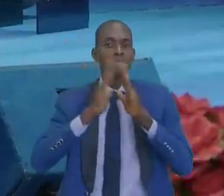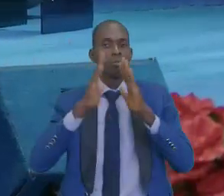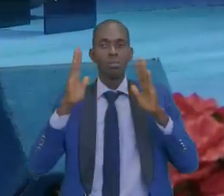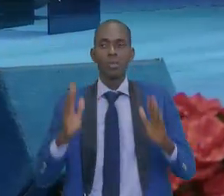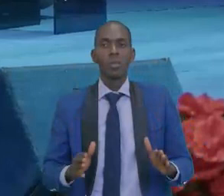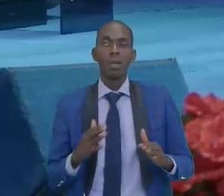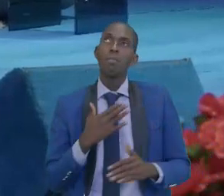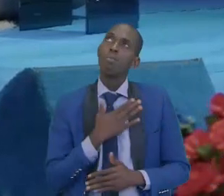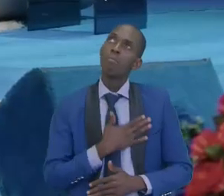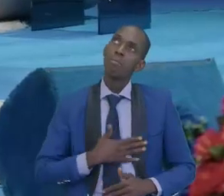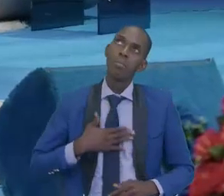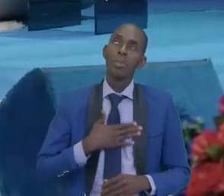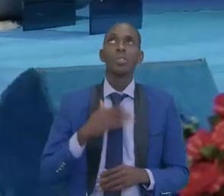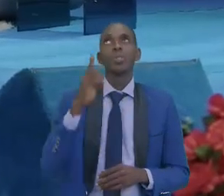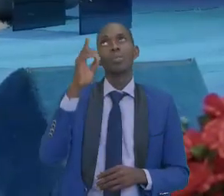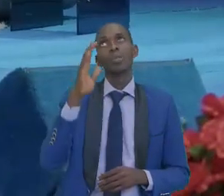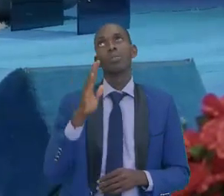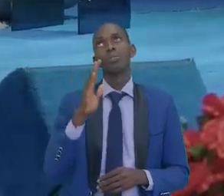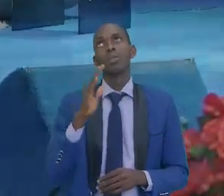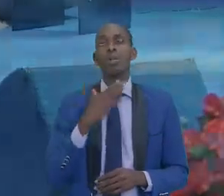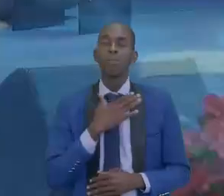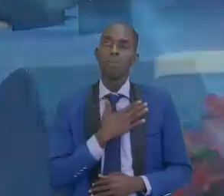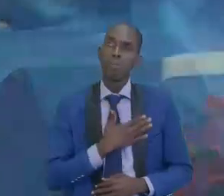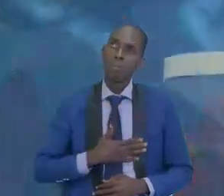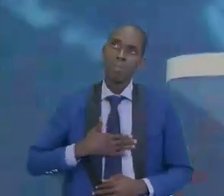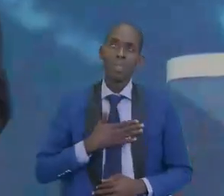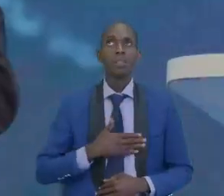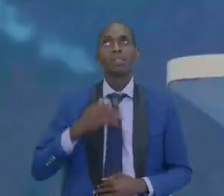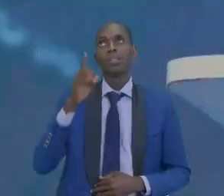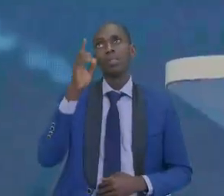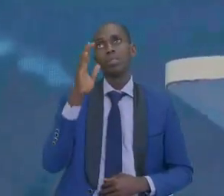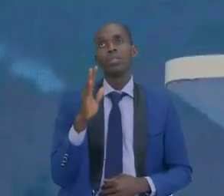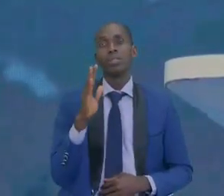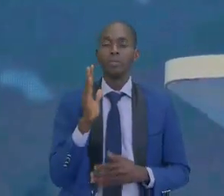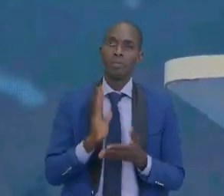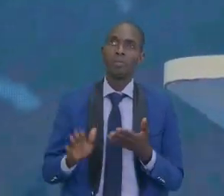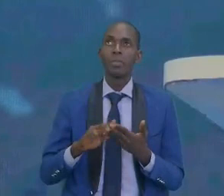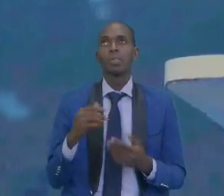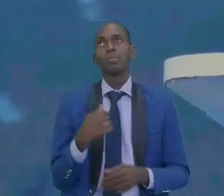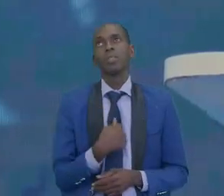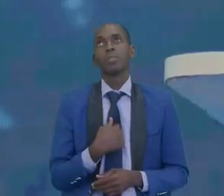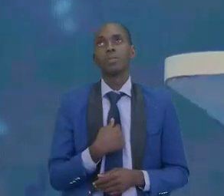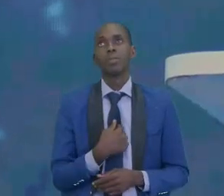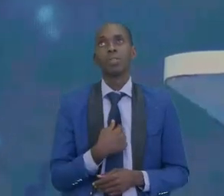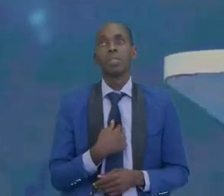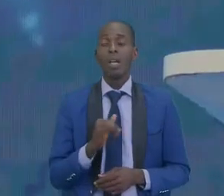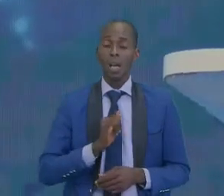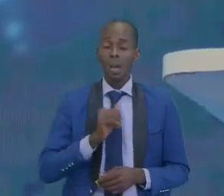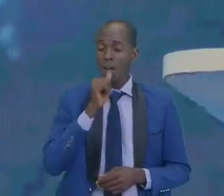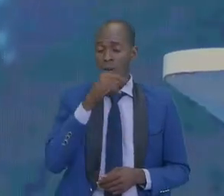Please, God. Please, God, forgive me. I'm a